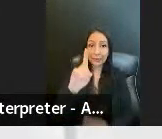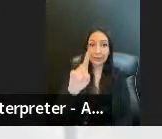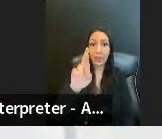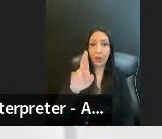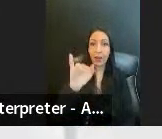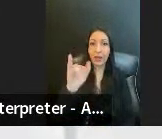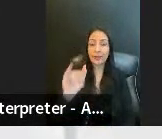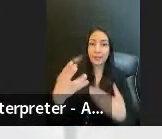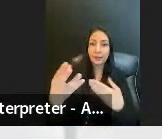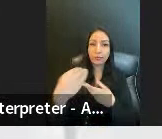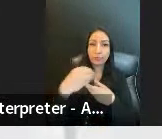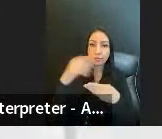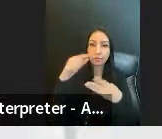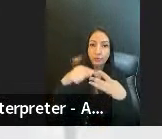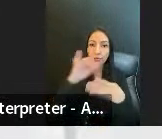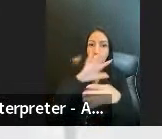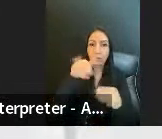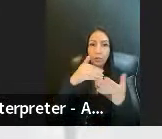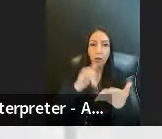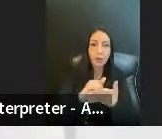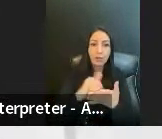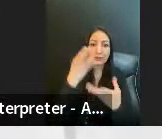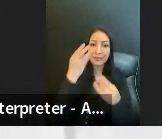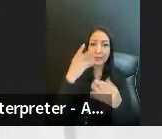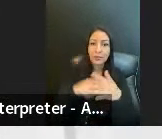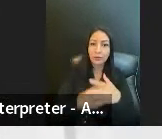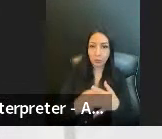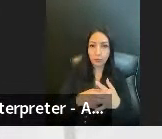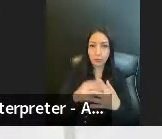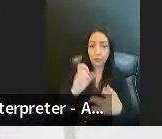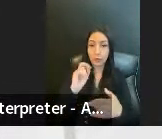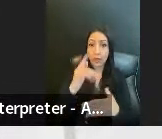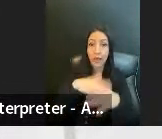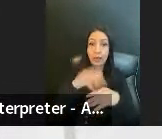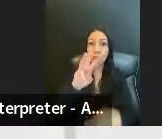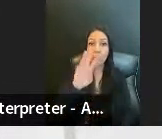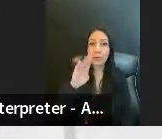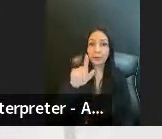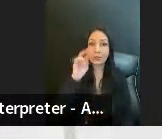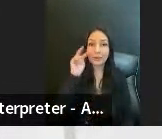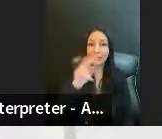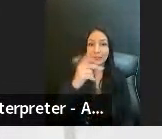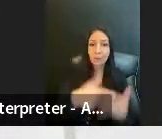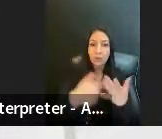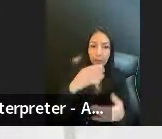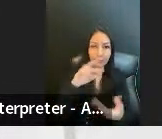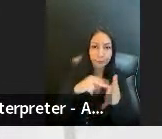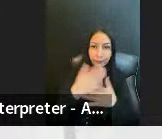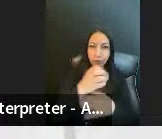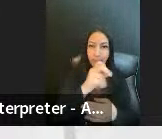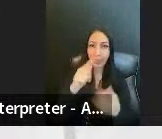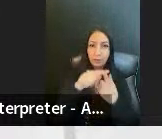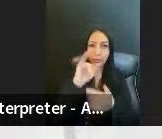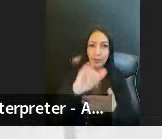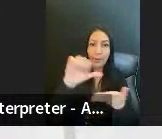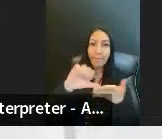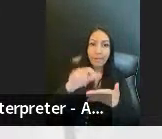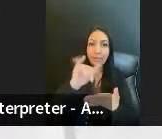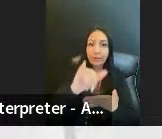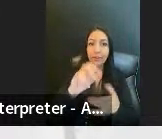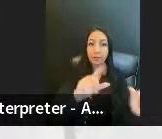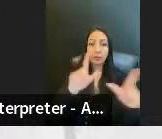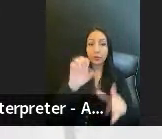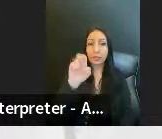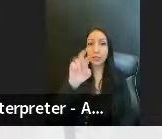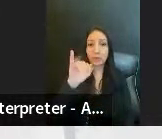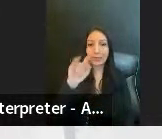a component of the overall data tool. So on the website, you can see what I mean. So we're back to that page that Sarit was walking